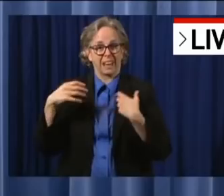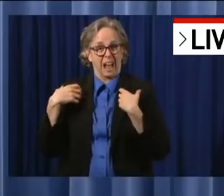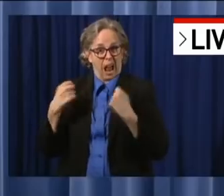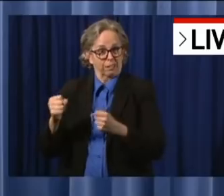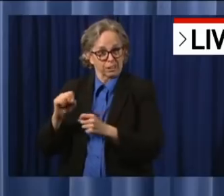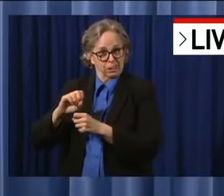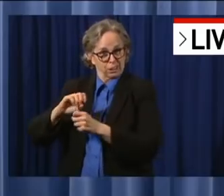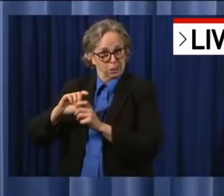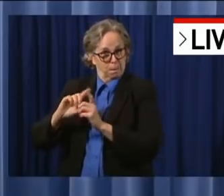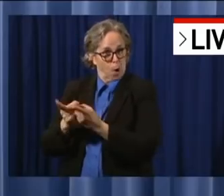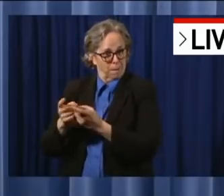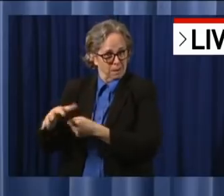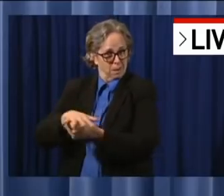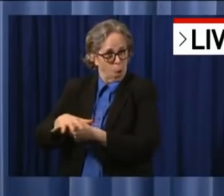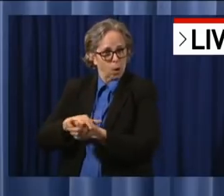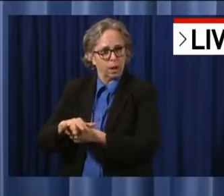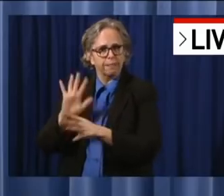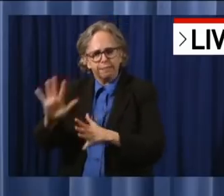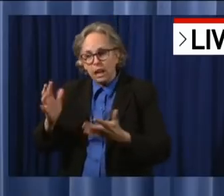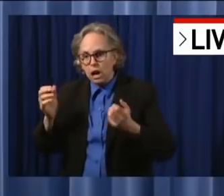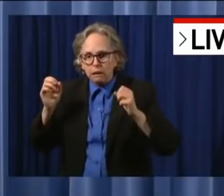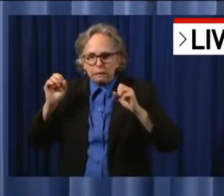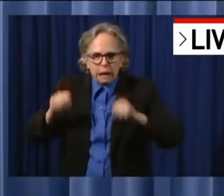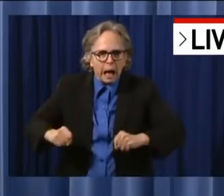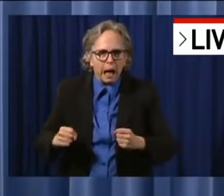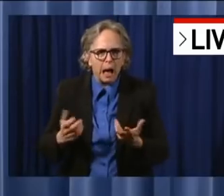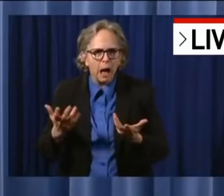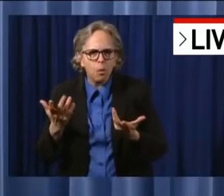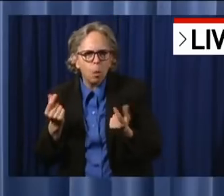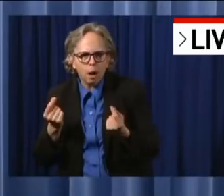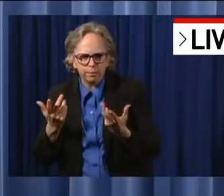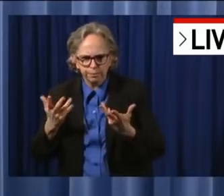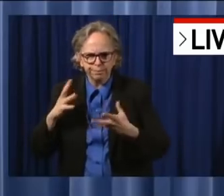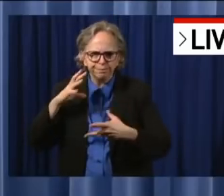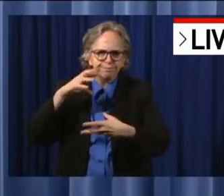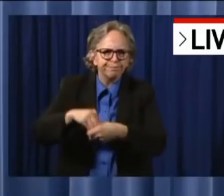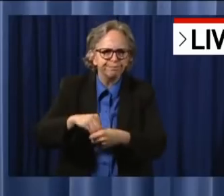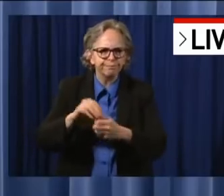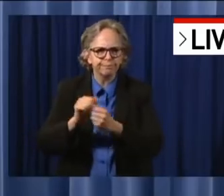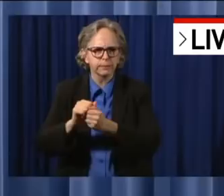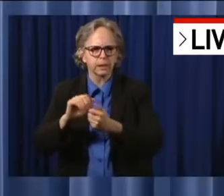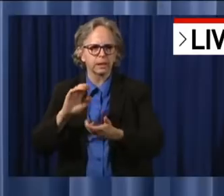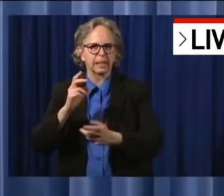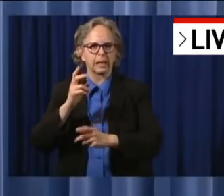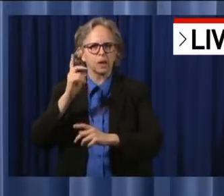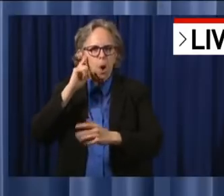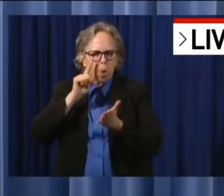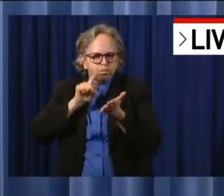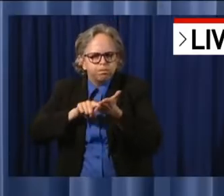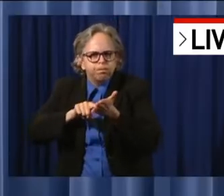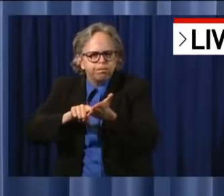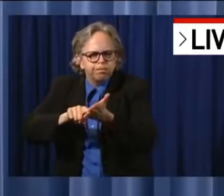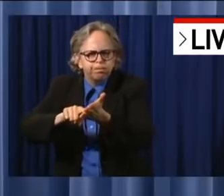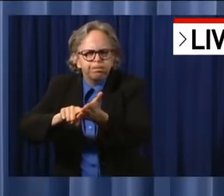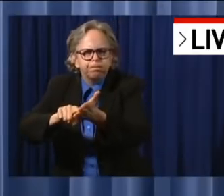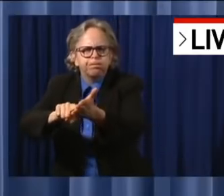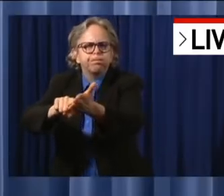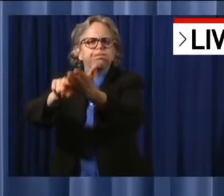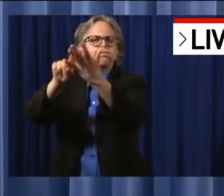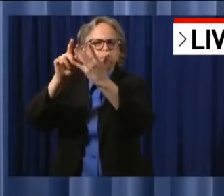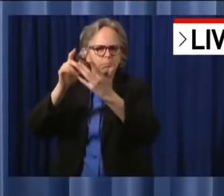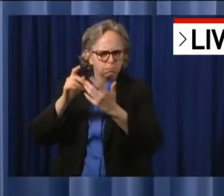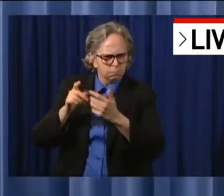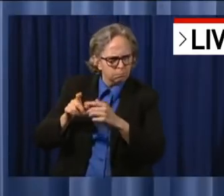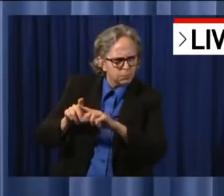department's capability as our detectives who, when someone tests